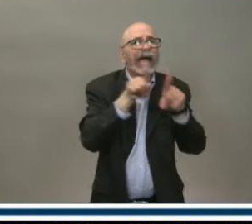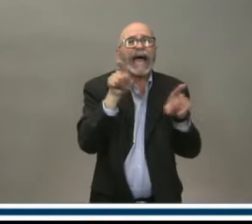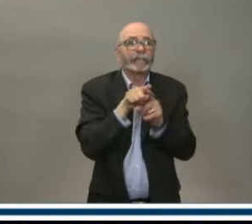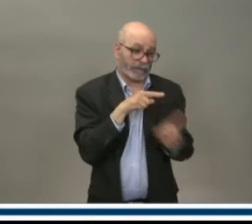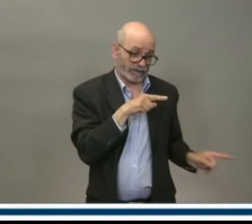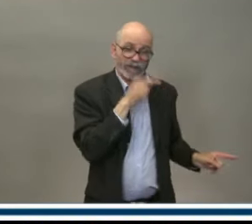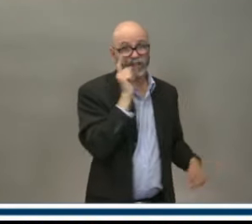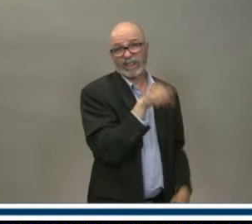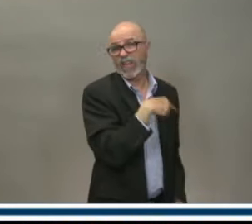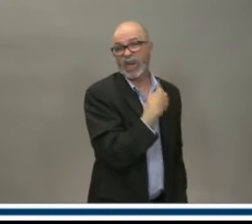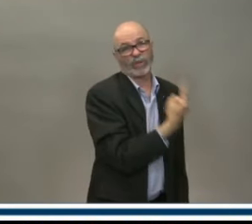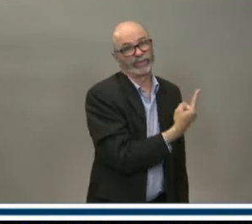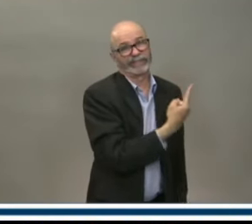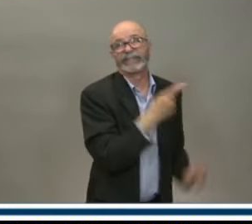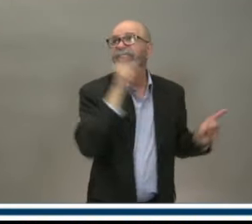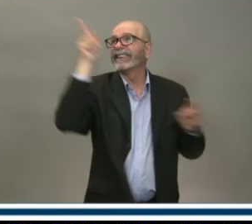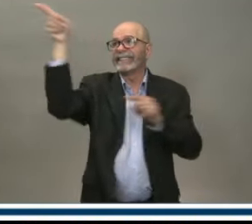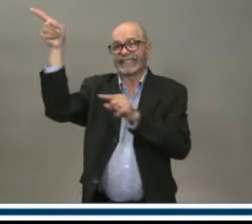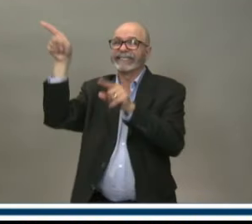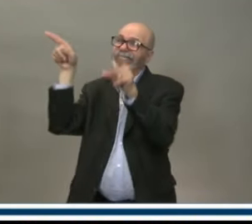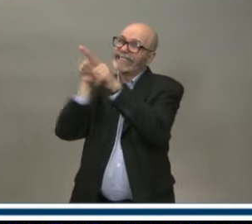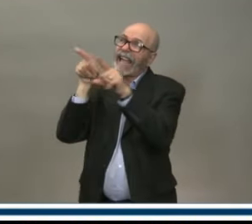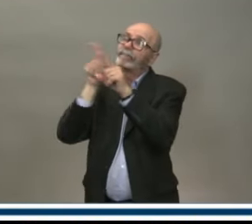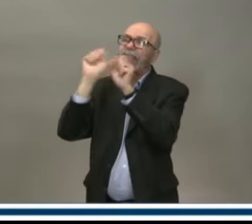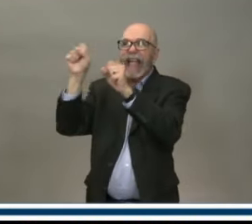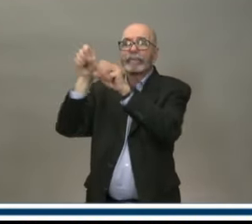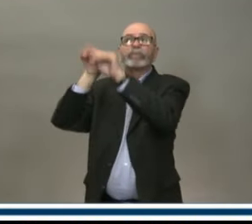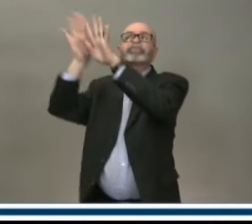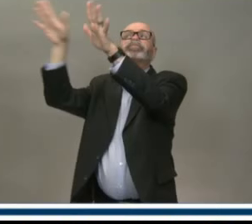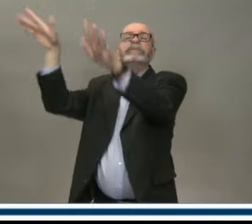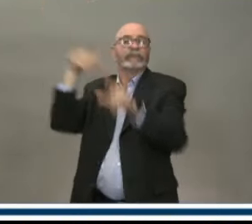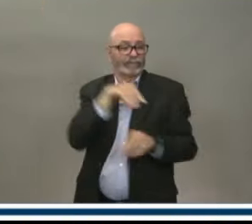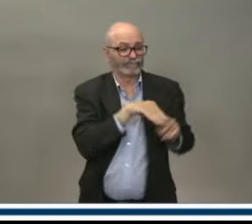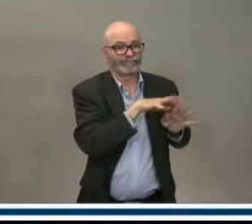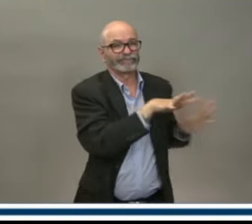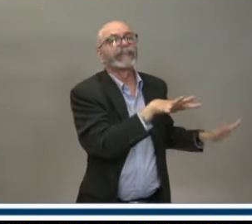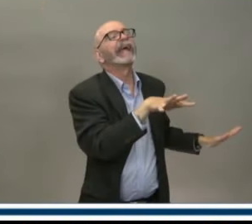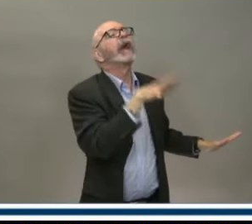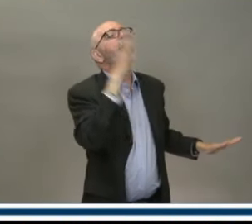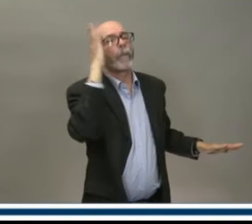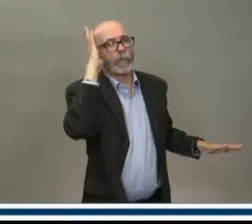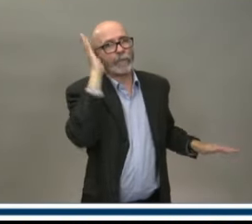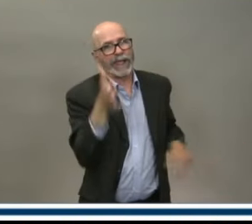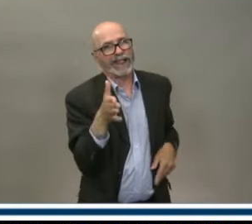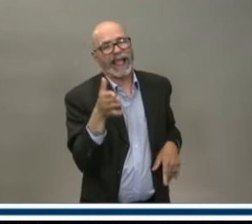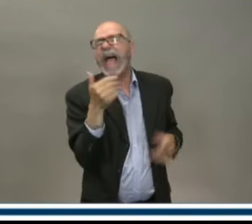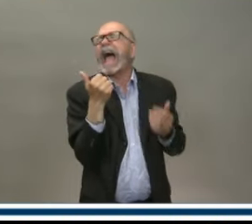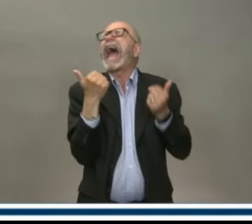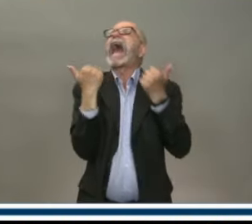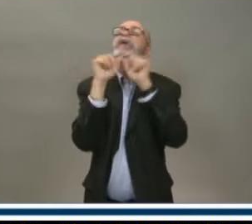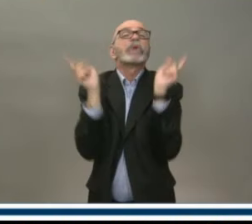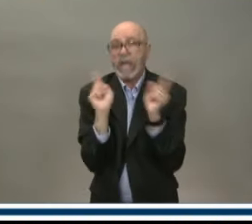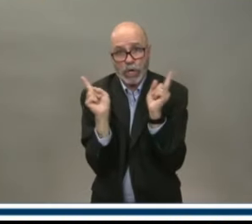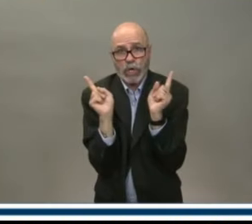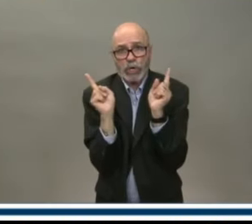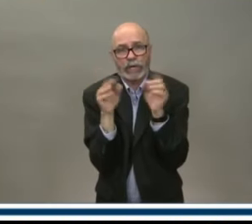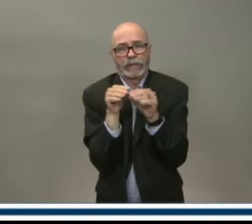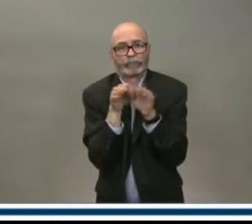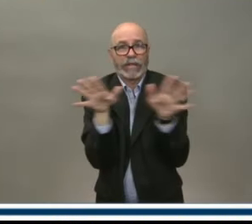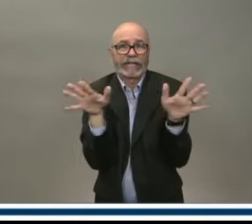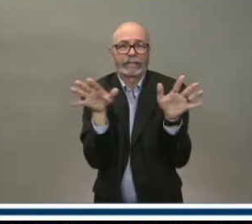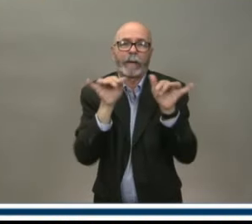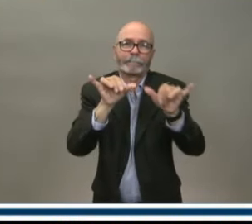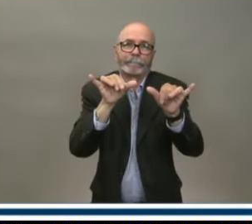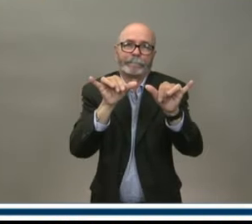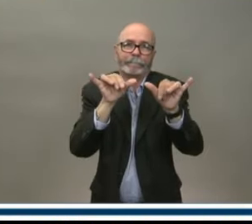of the potential for COVID-19 in anywhere across the province, and very vulnerable seniors